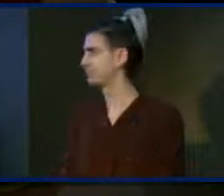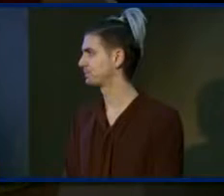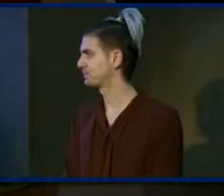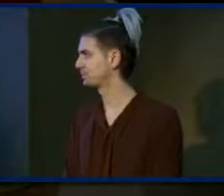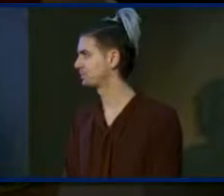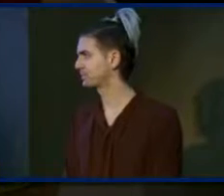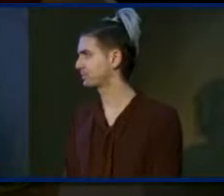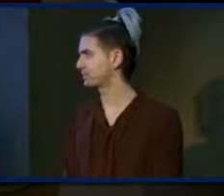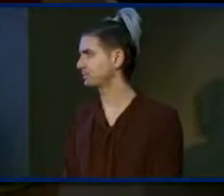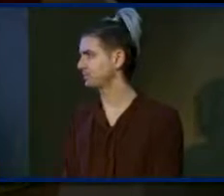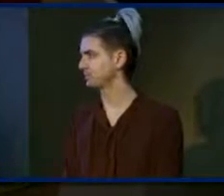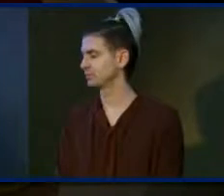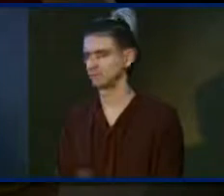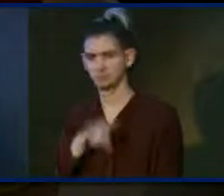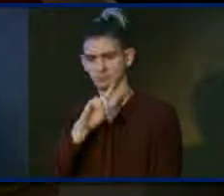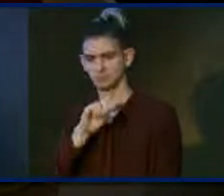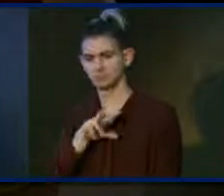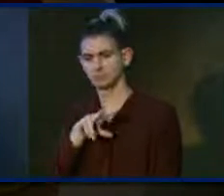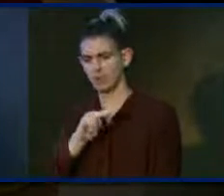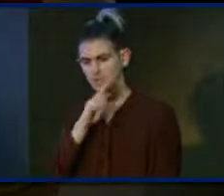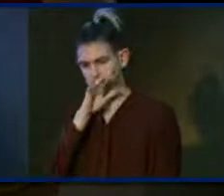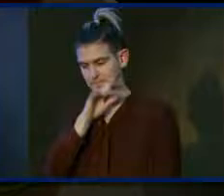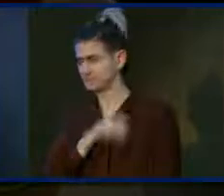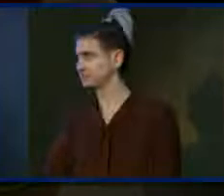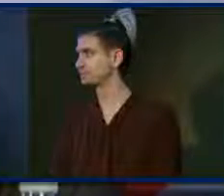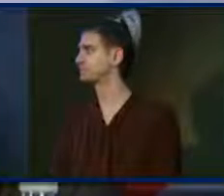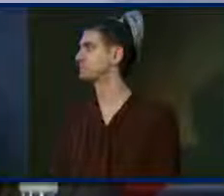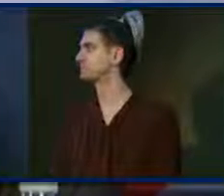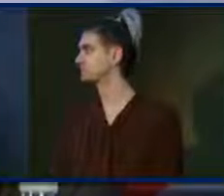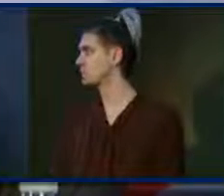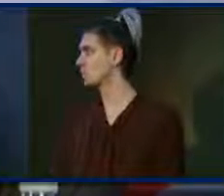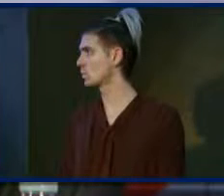Go ahead, Don. I think you